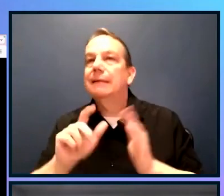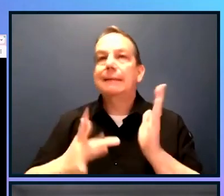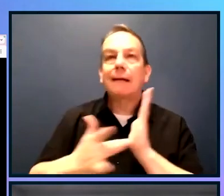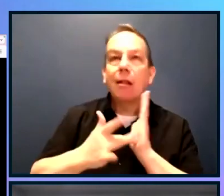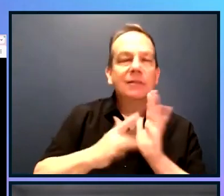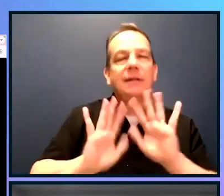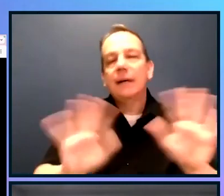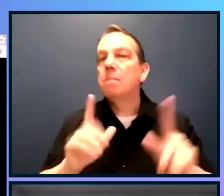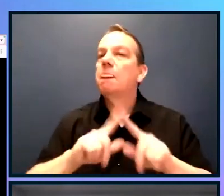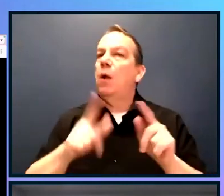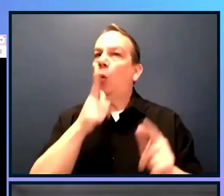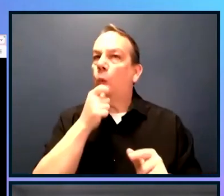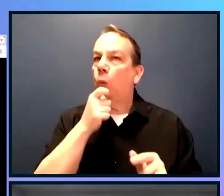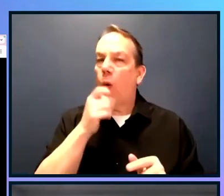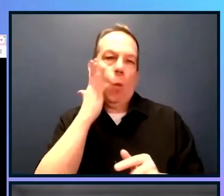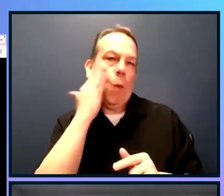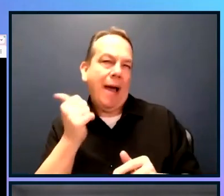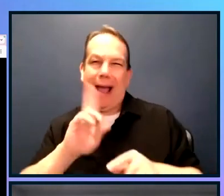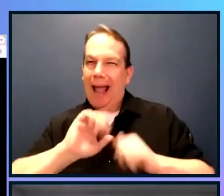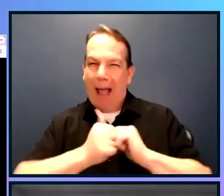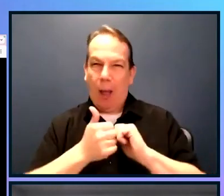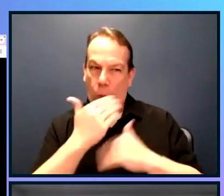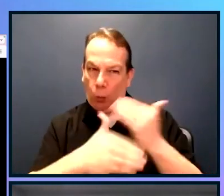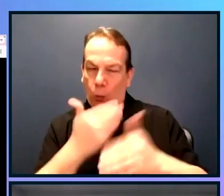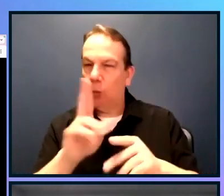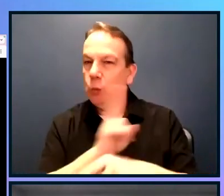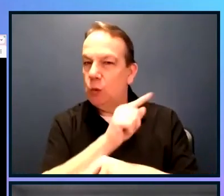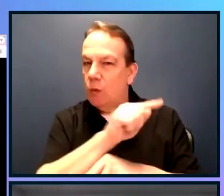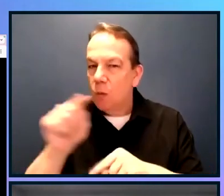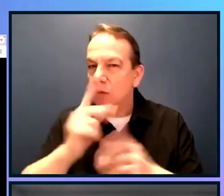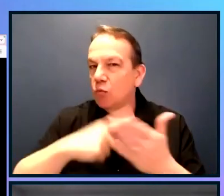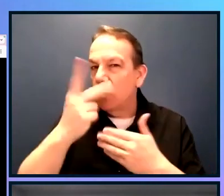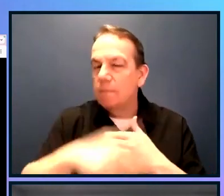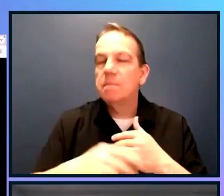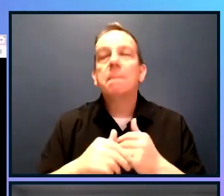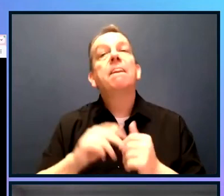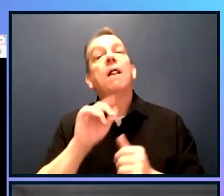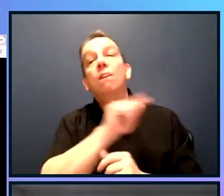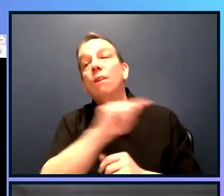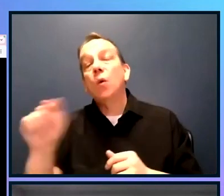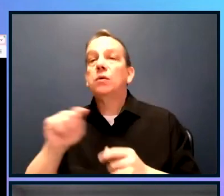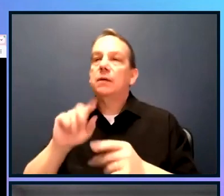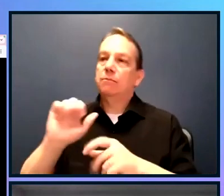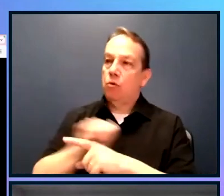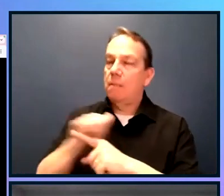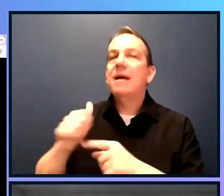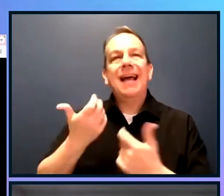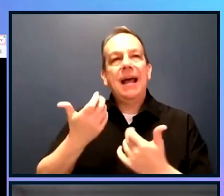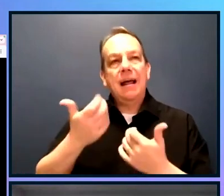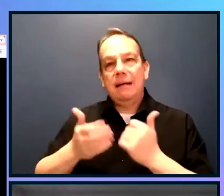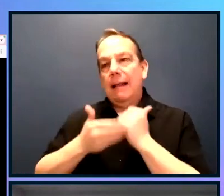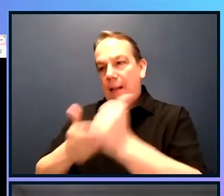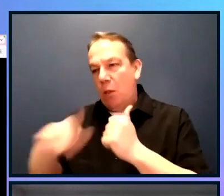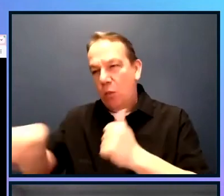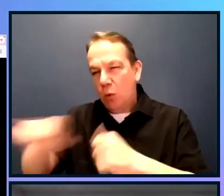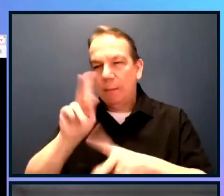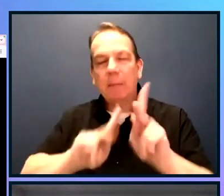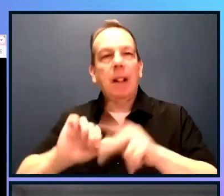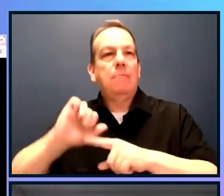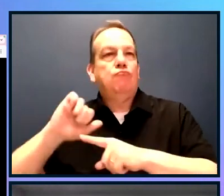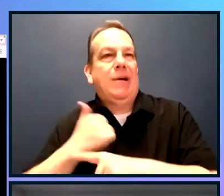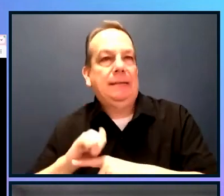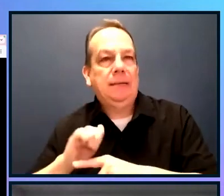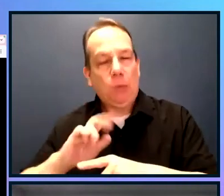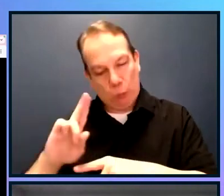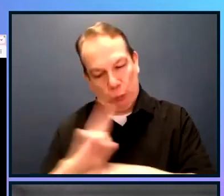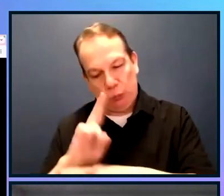why. The applied practice exercises throughout help people to practice what they're learning. We made sure to incorporate different